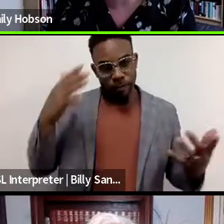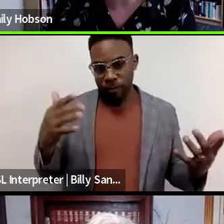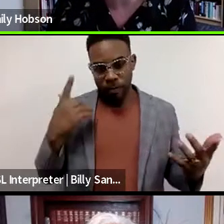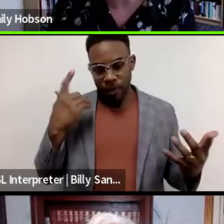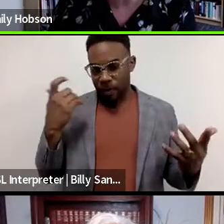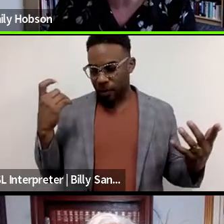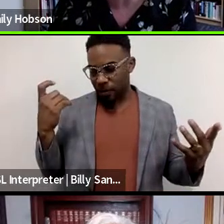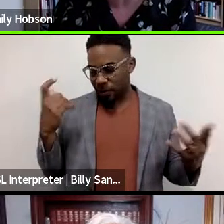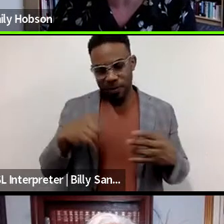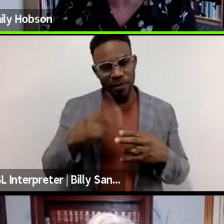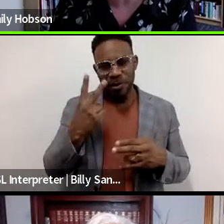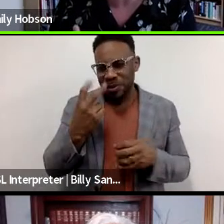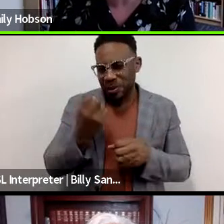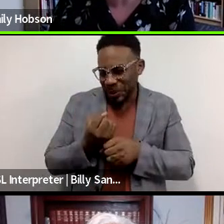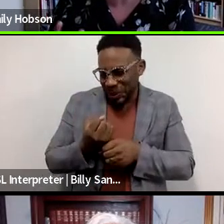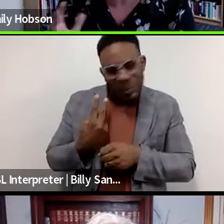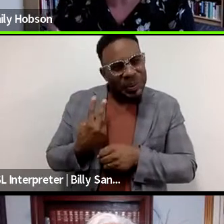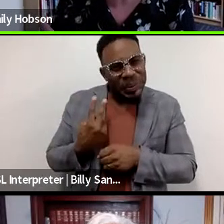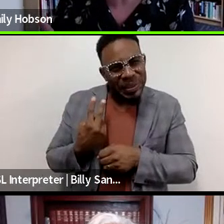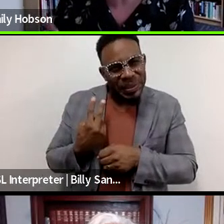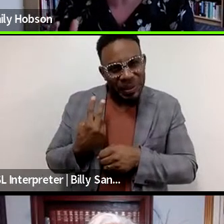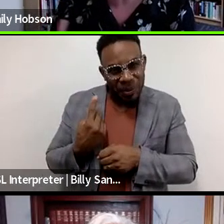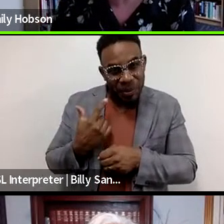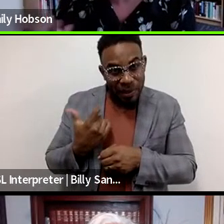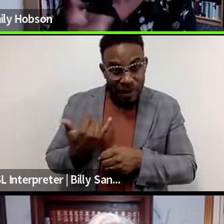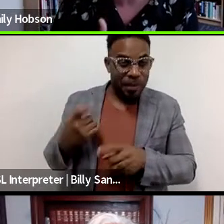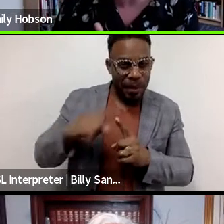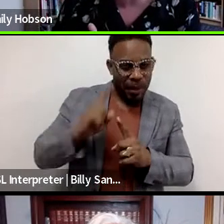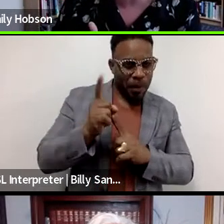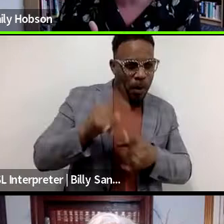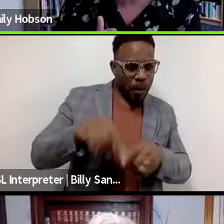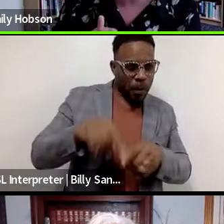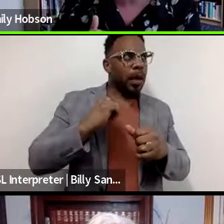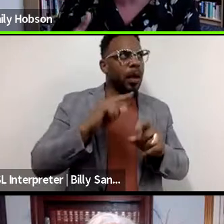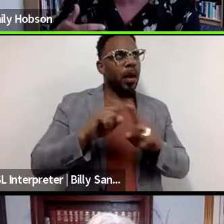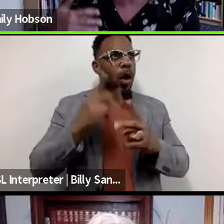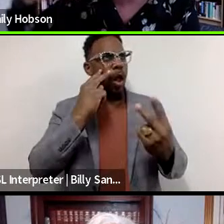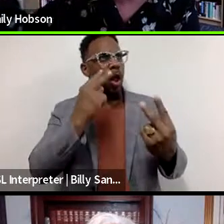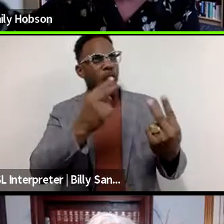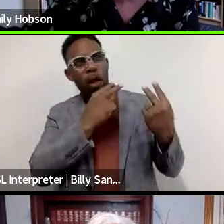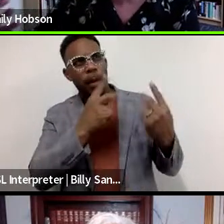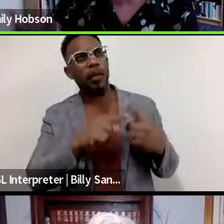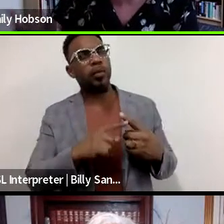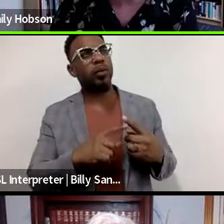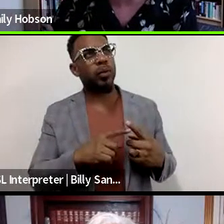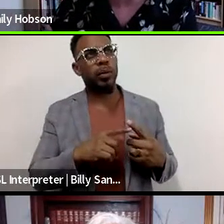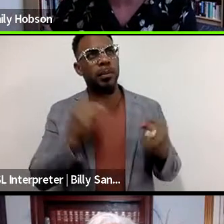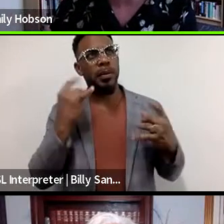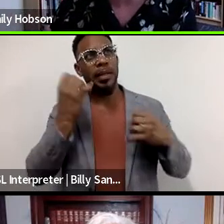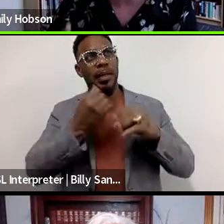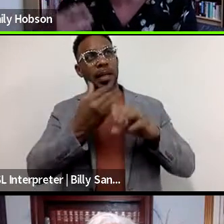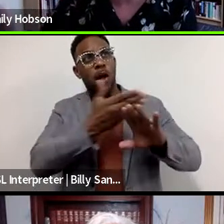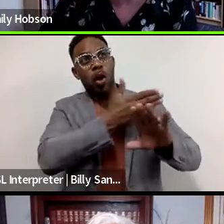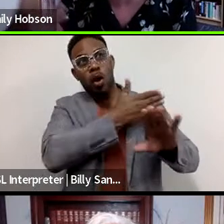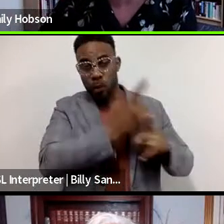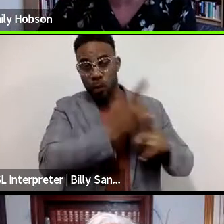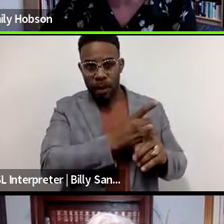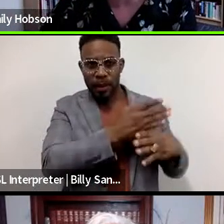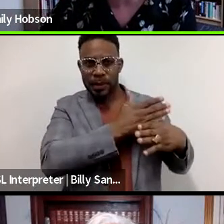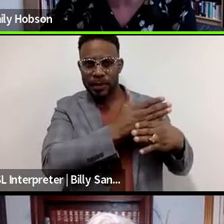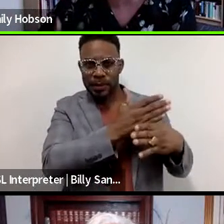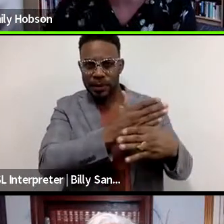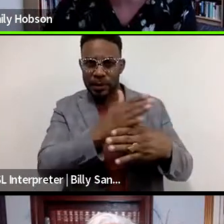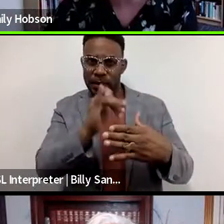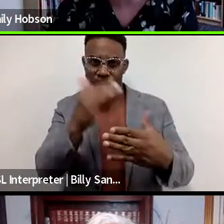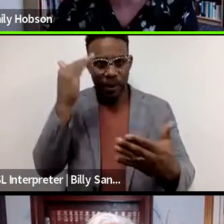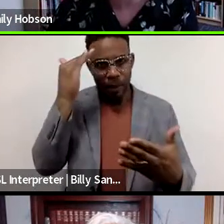just two short years ago, right? We can get back to that moment, and we can also look back to decades earlier, right? And share